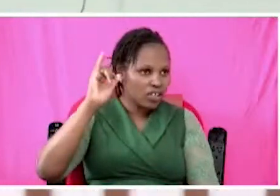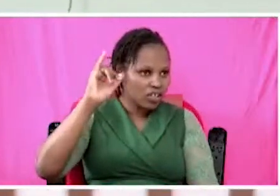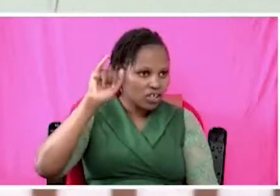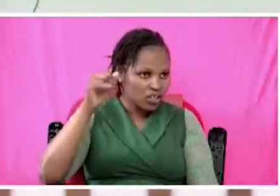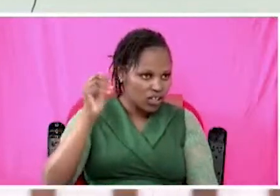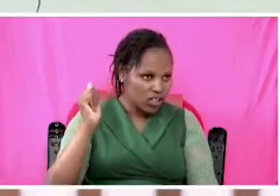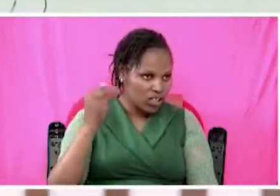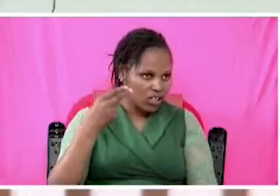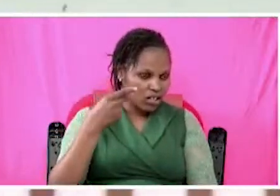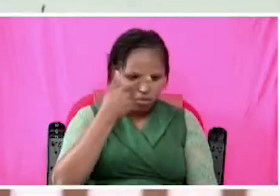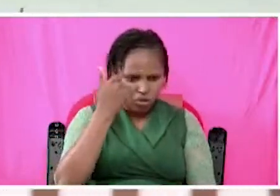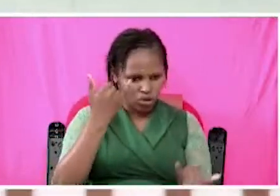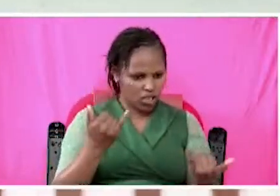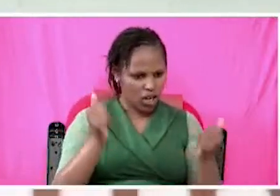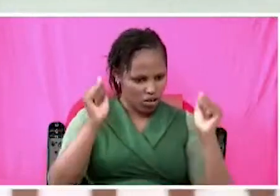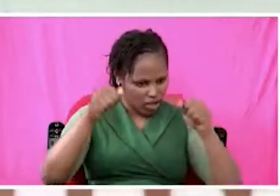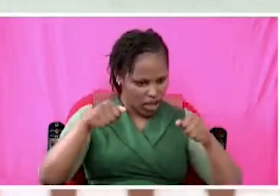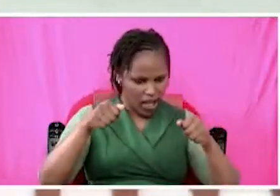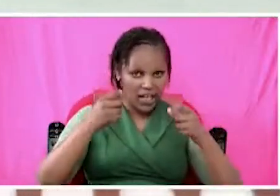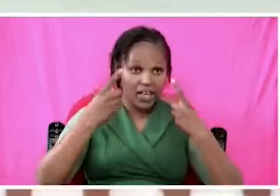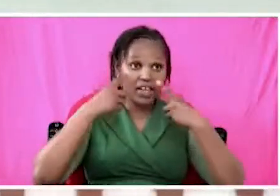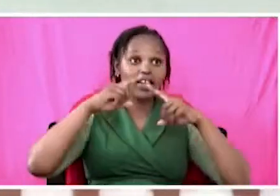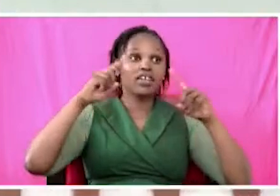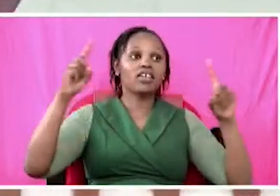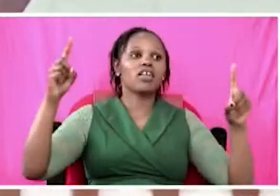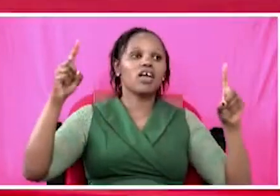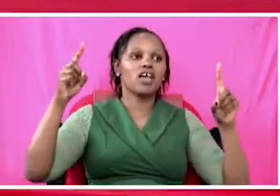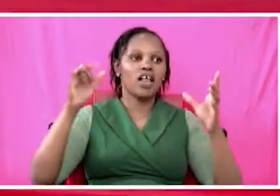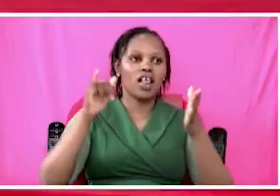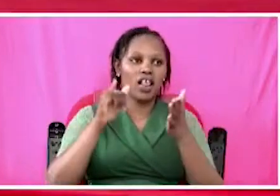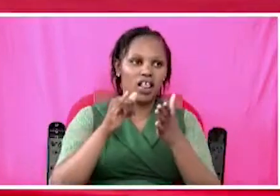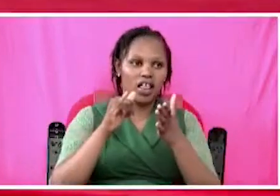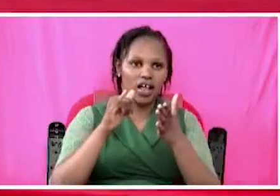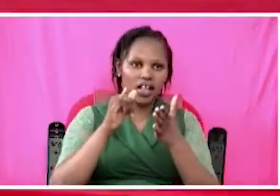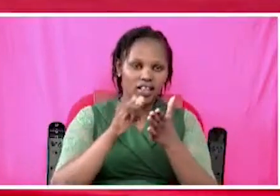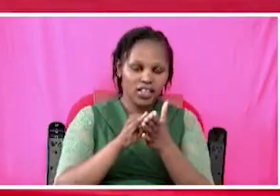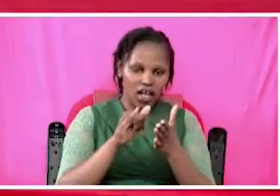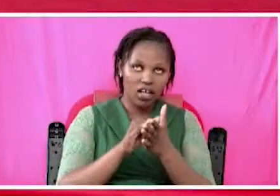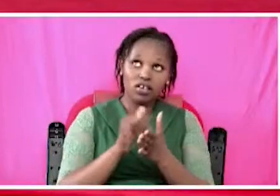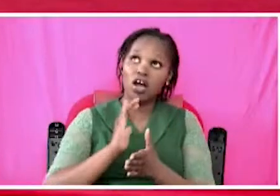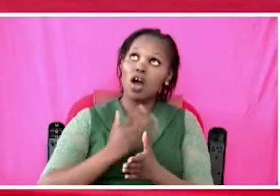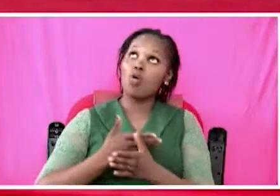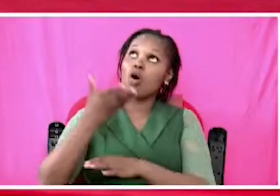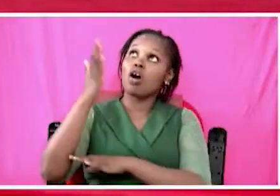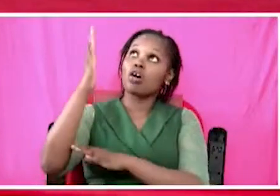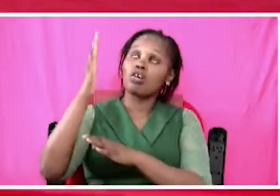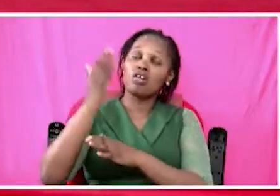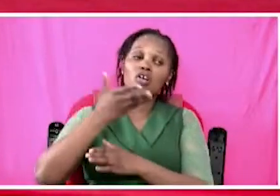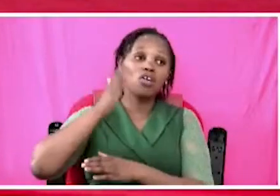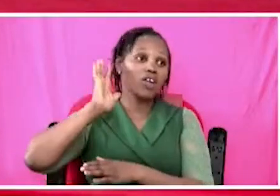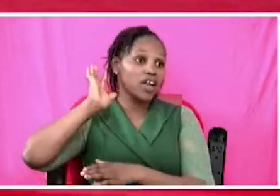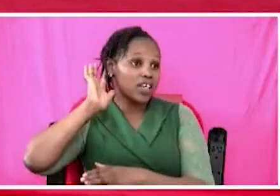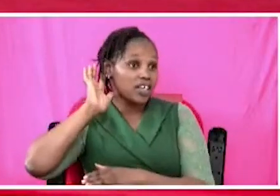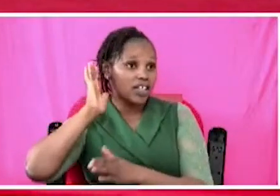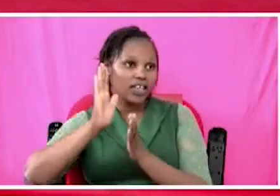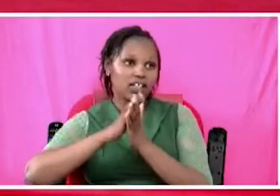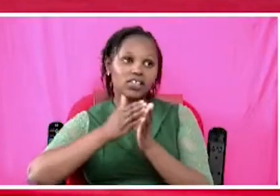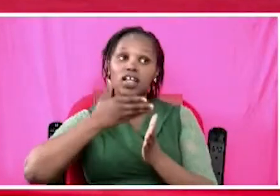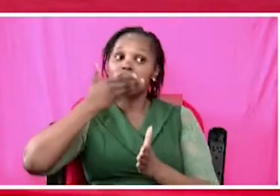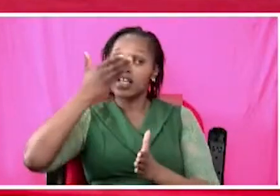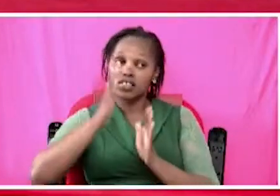can declare openly that our God hears prayer. And everybody had seen, isn't